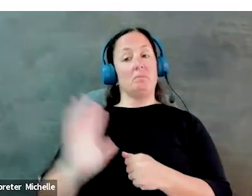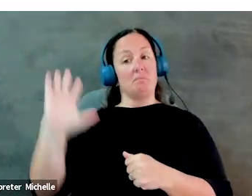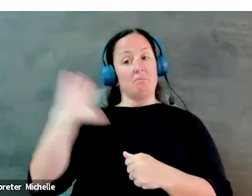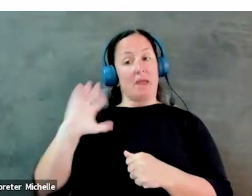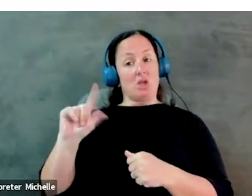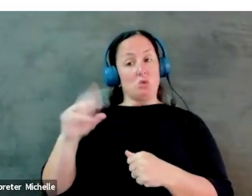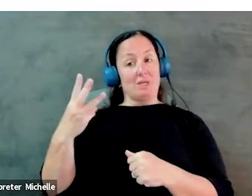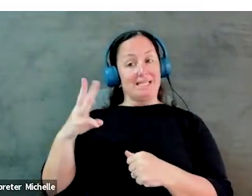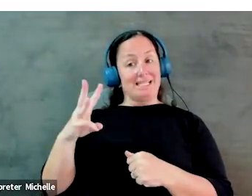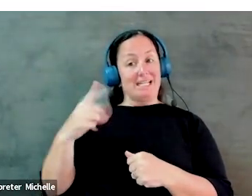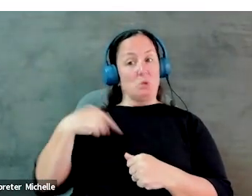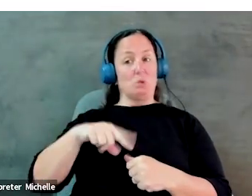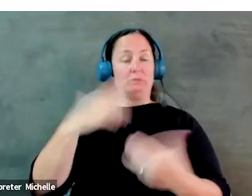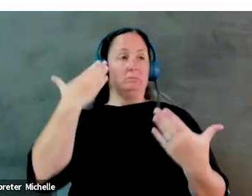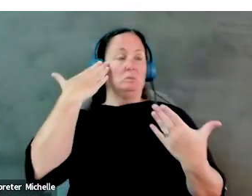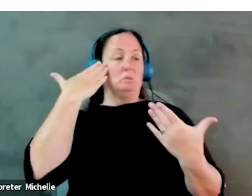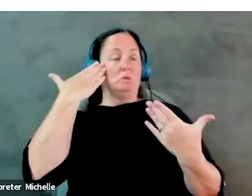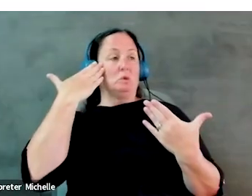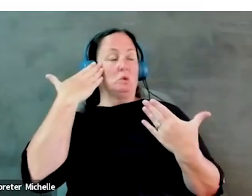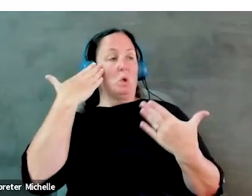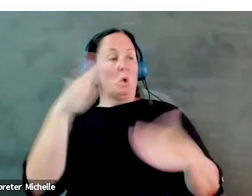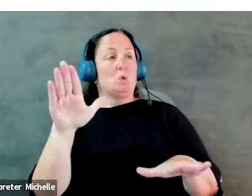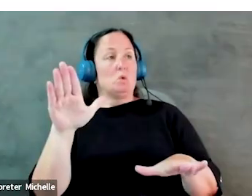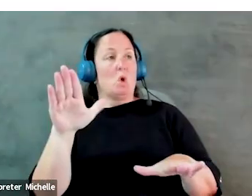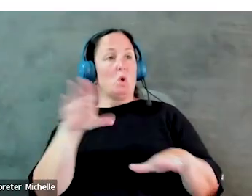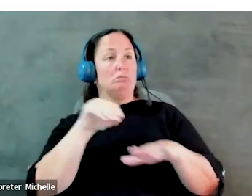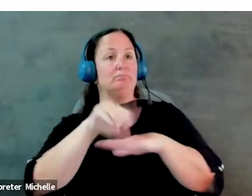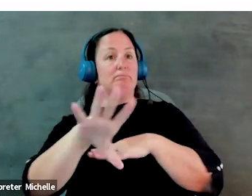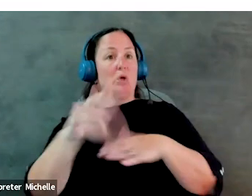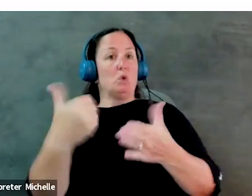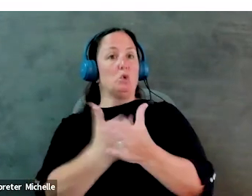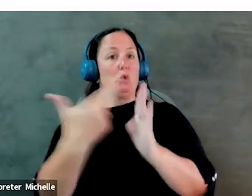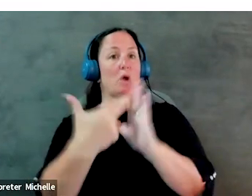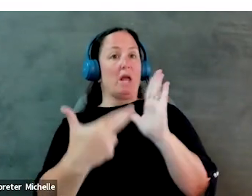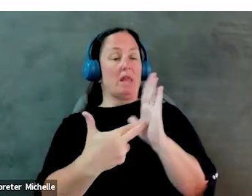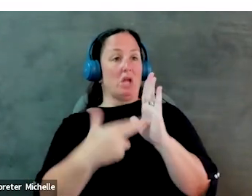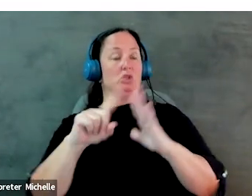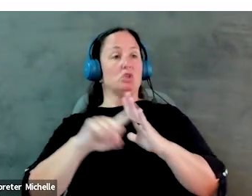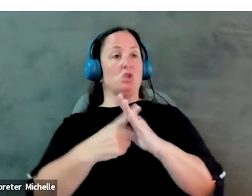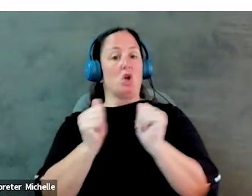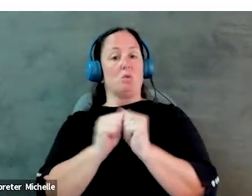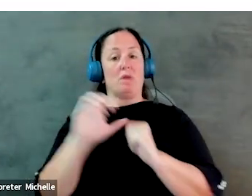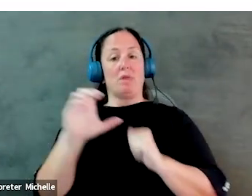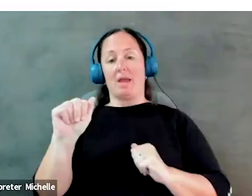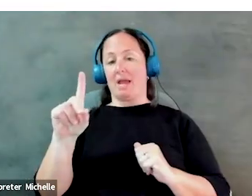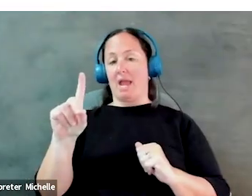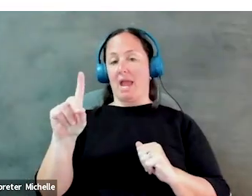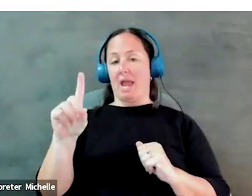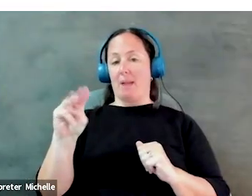when back then we really weren't sure about what the impacts were going to be about these new regulations that came out regarding